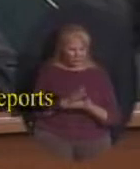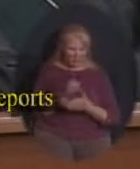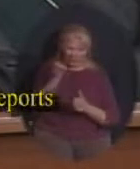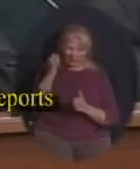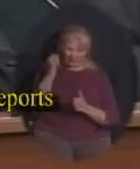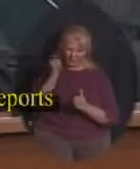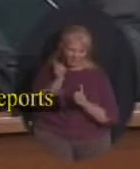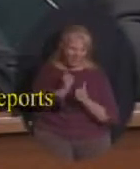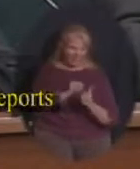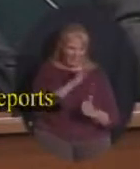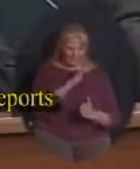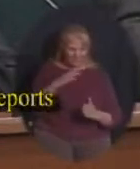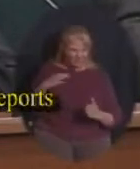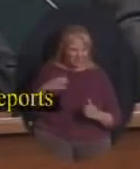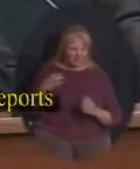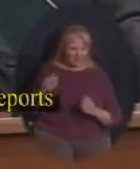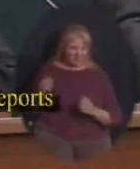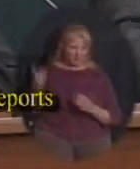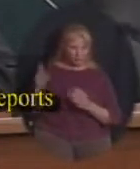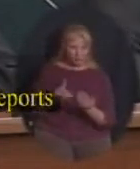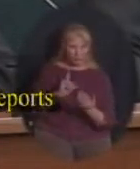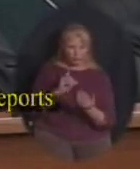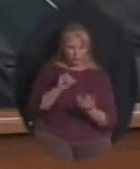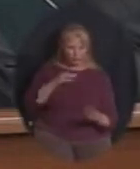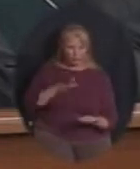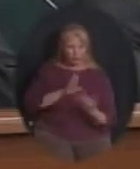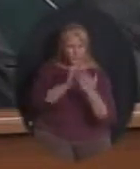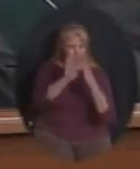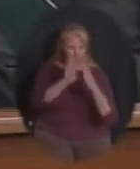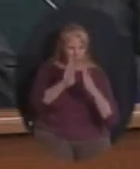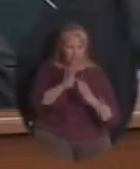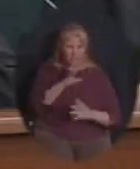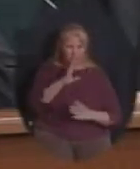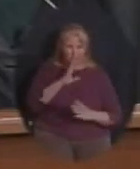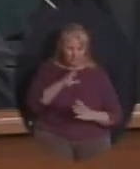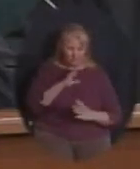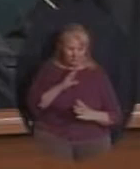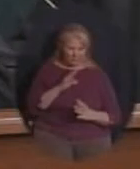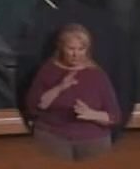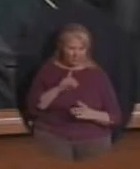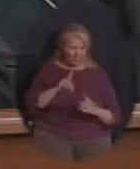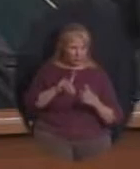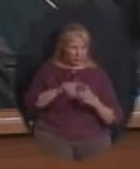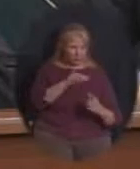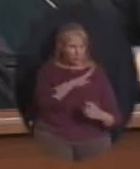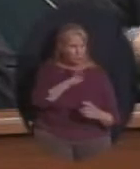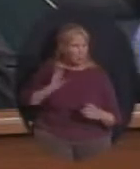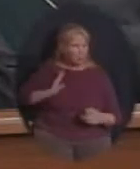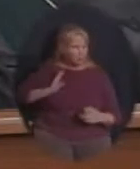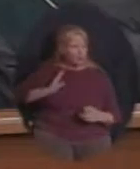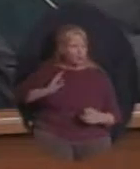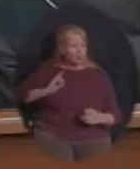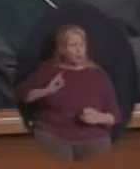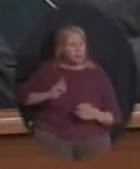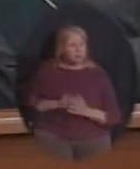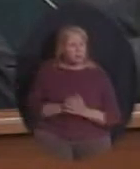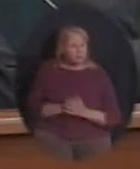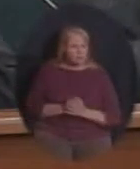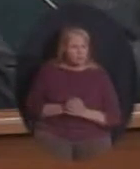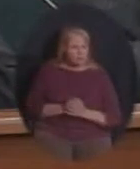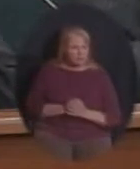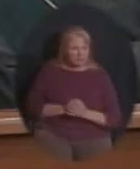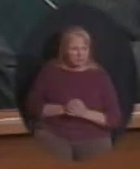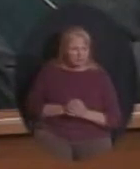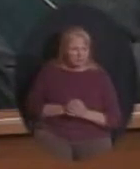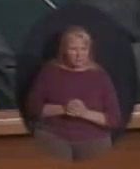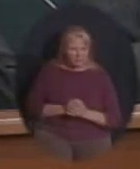district. I do know that Mr. Parker and Mr. Gilmore, whom Mr. Clark has attempted to discredit, are above reproach and are seen by the vast